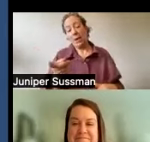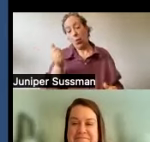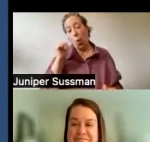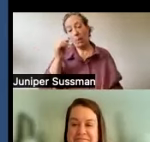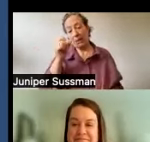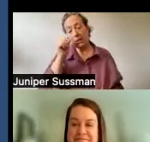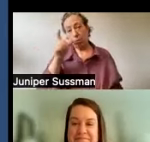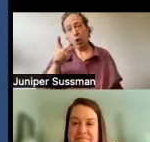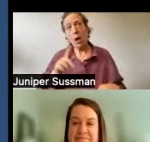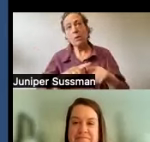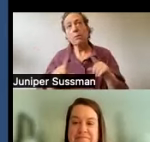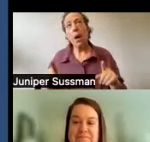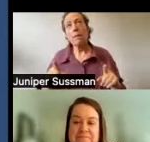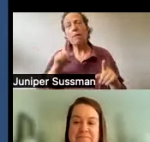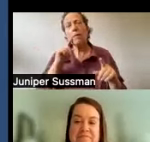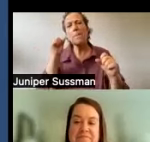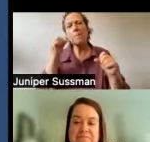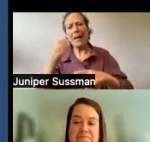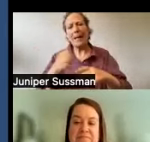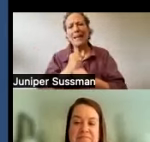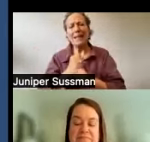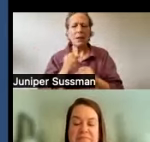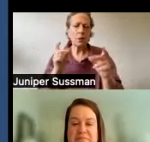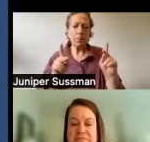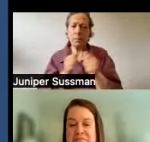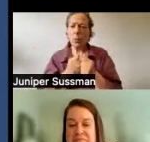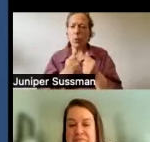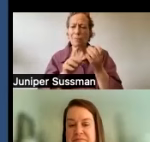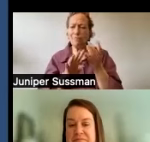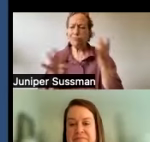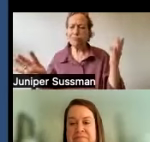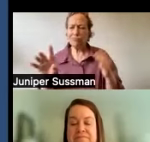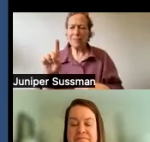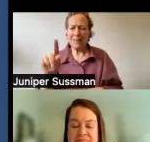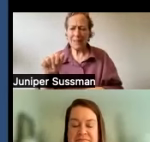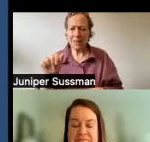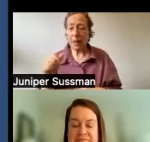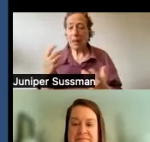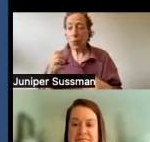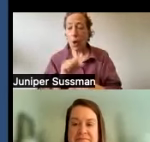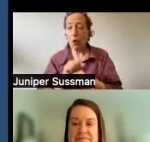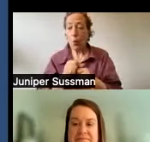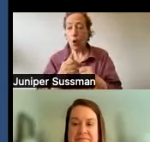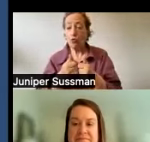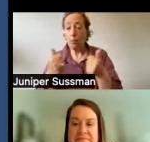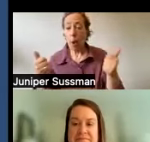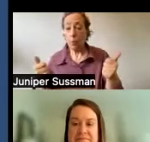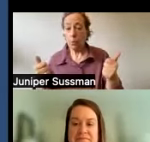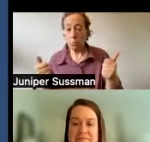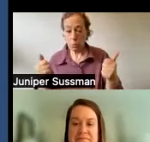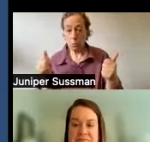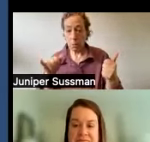for years, people with all sorts of different disabilities have asked to work remotely as an accommodation. And